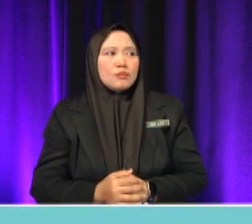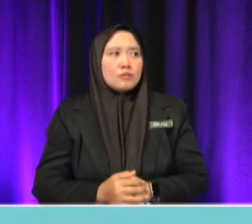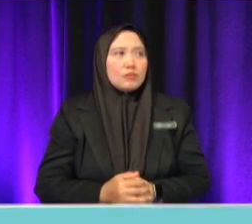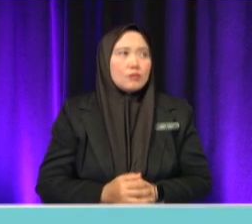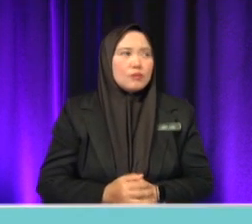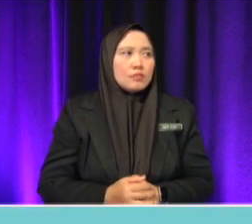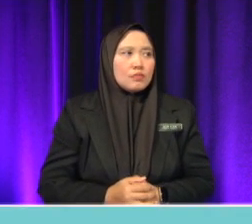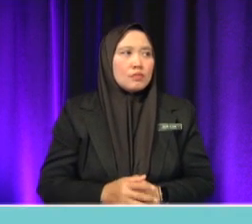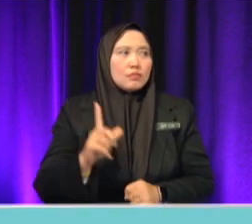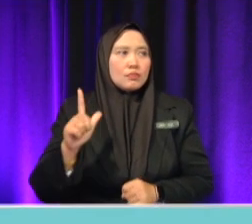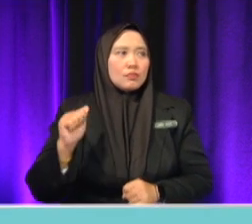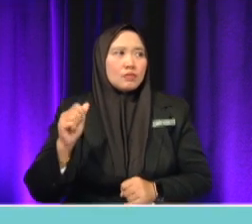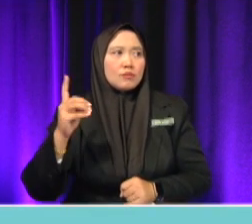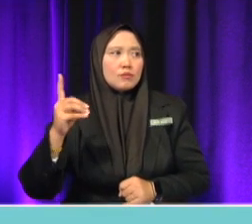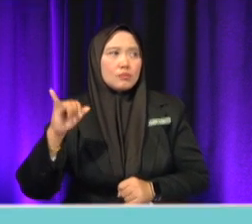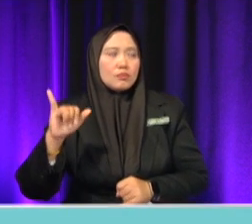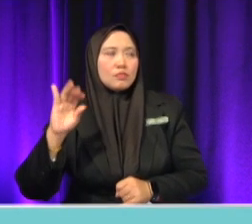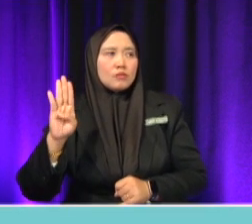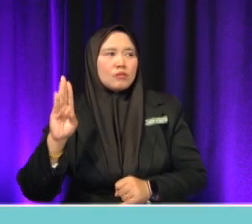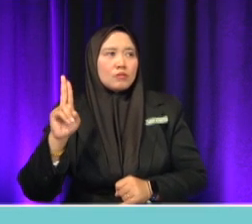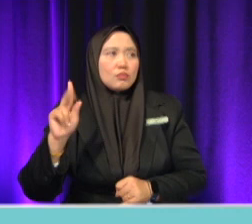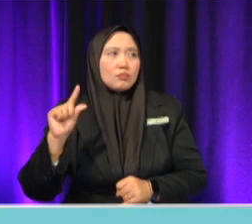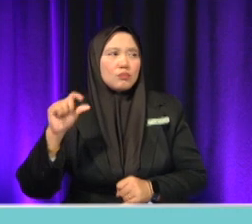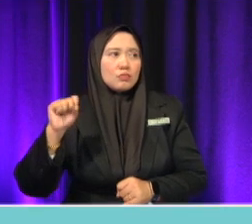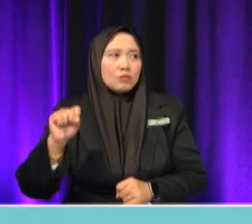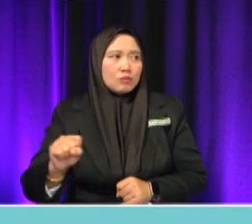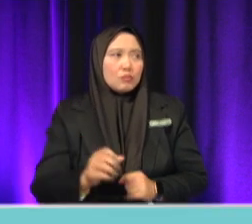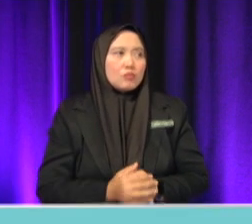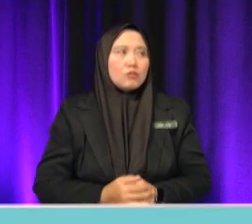ladybugs and asking businesses in her town to put small change in them.